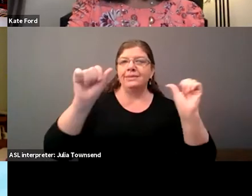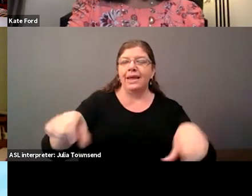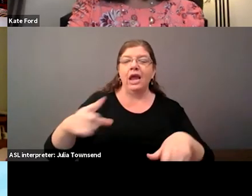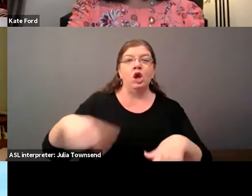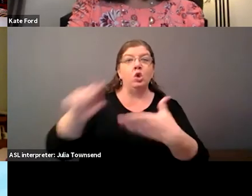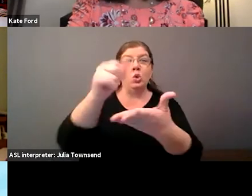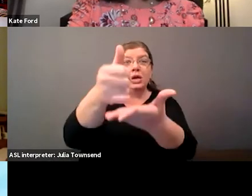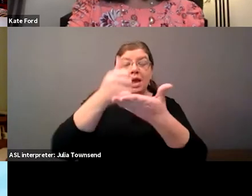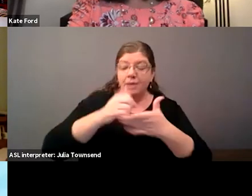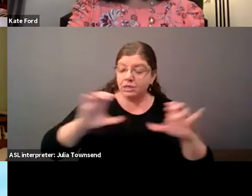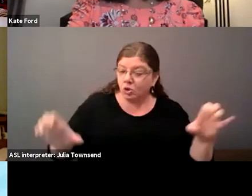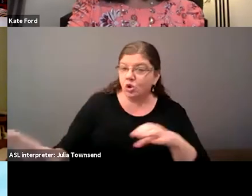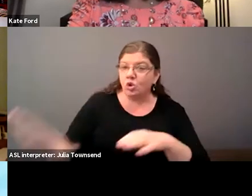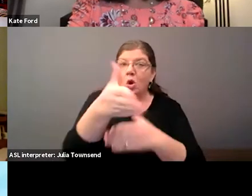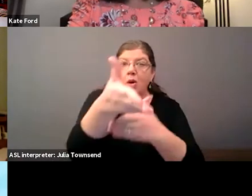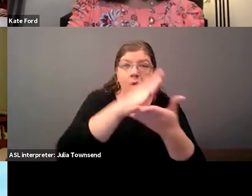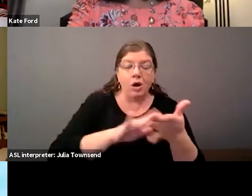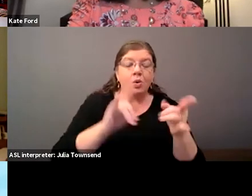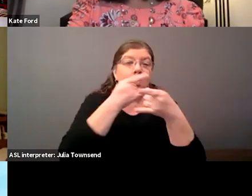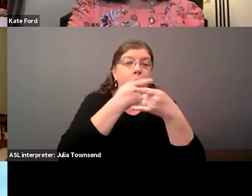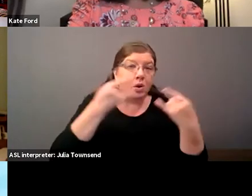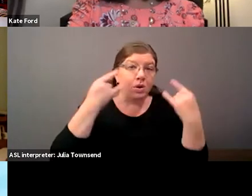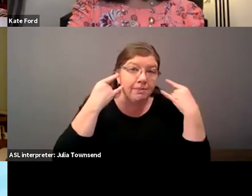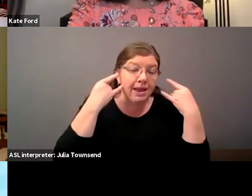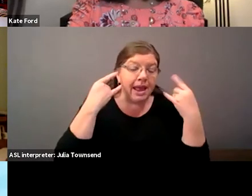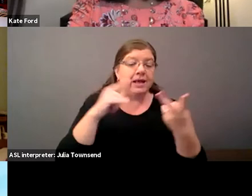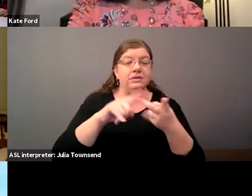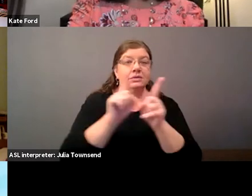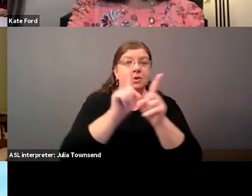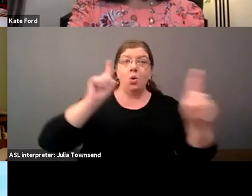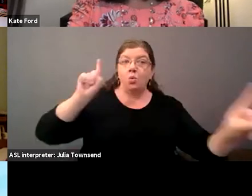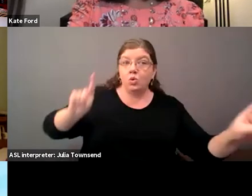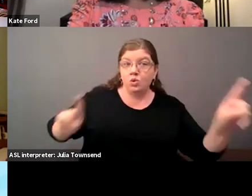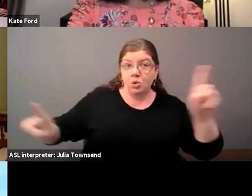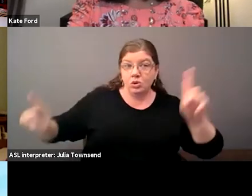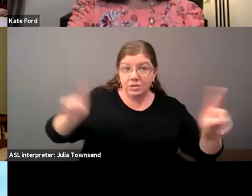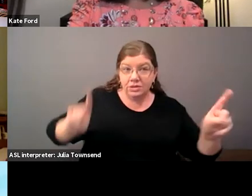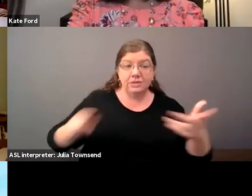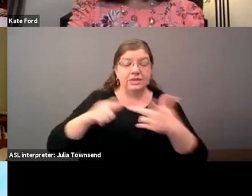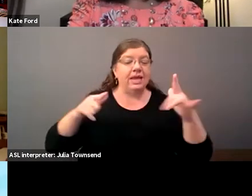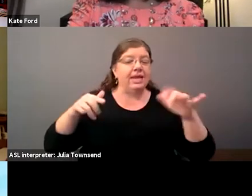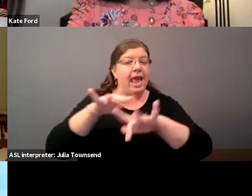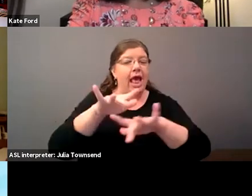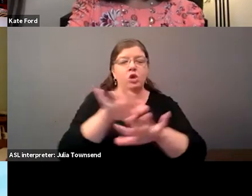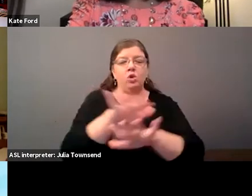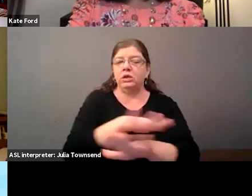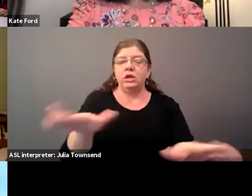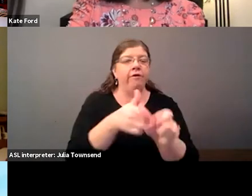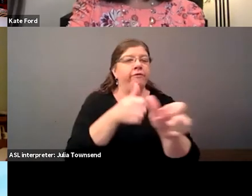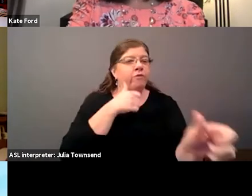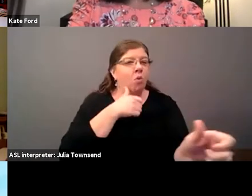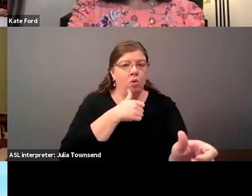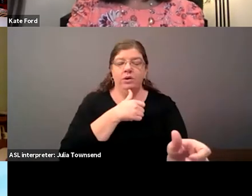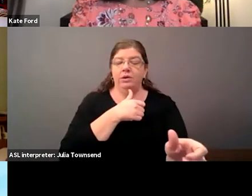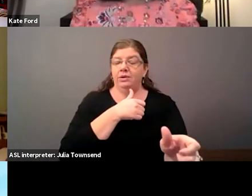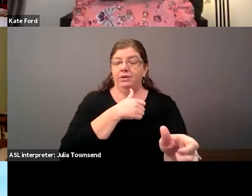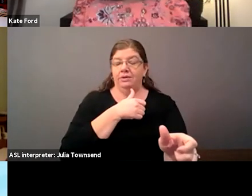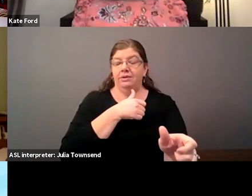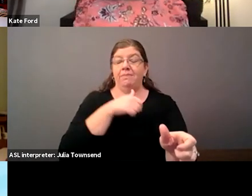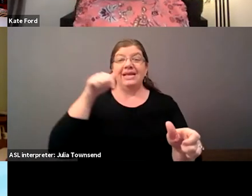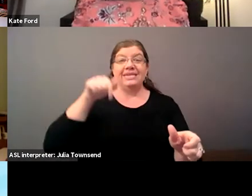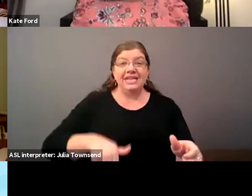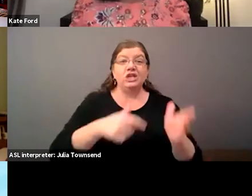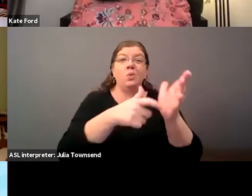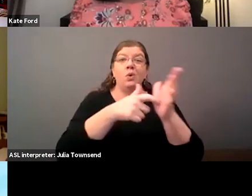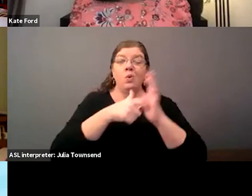doing your part by wearing your mask being socially distanced avoiding gatherings because that this takes a partnership this